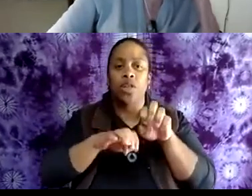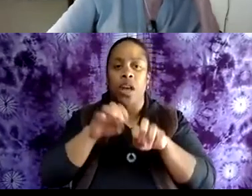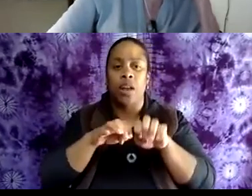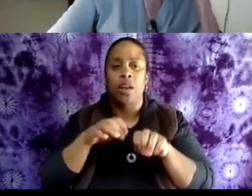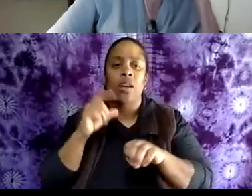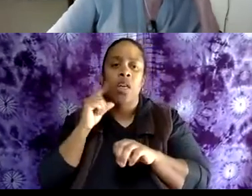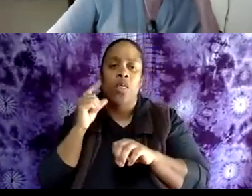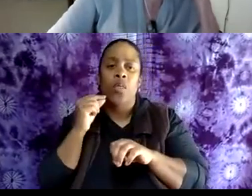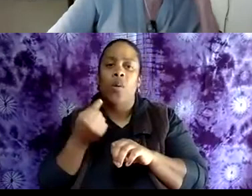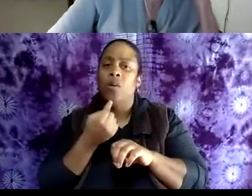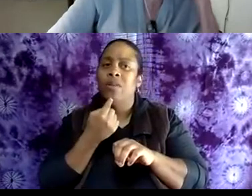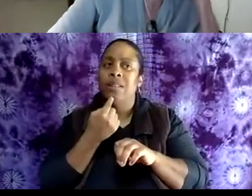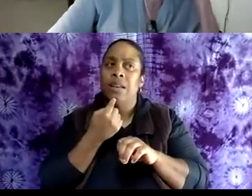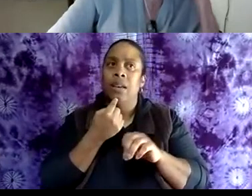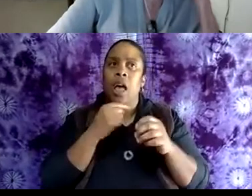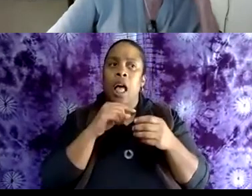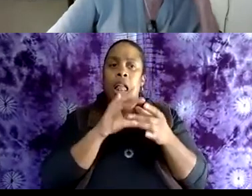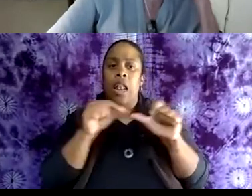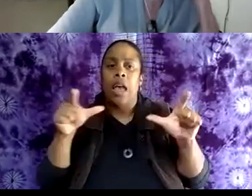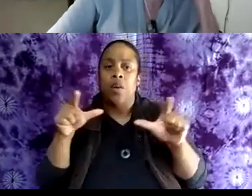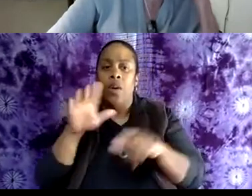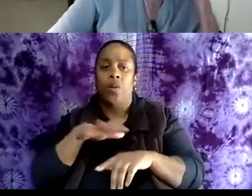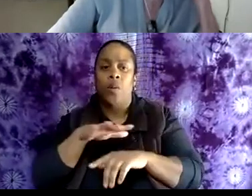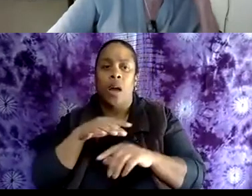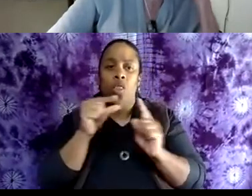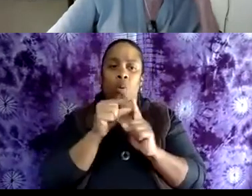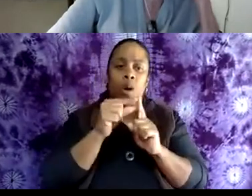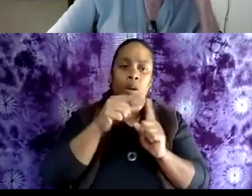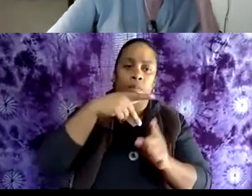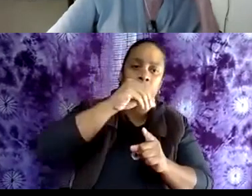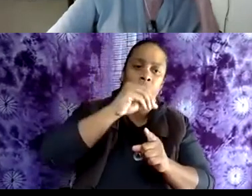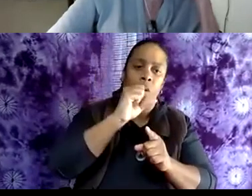that language around the word possessed and visited by, or evoking